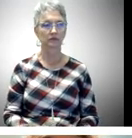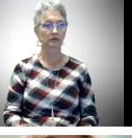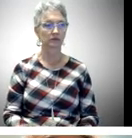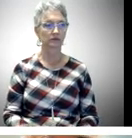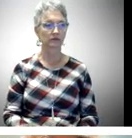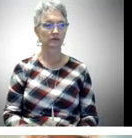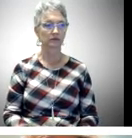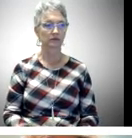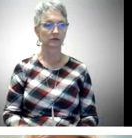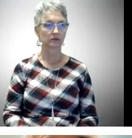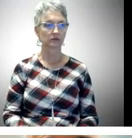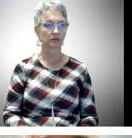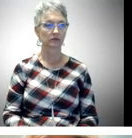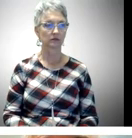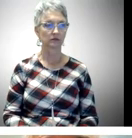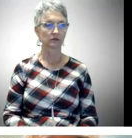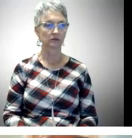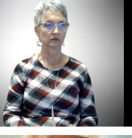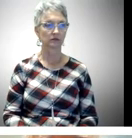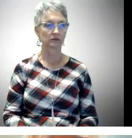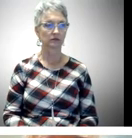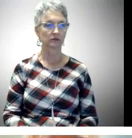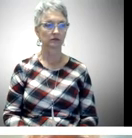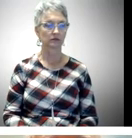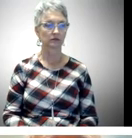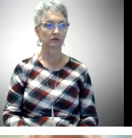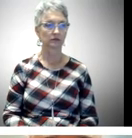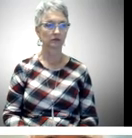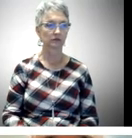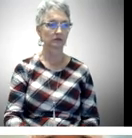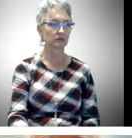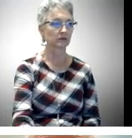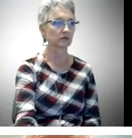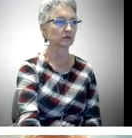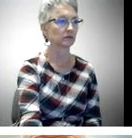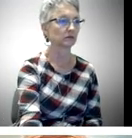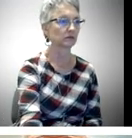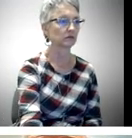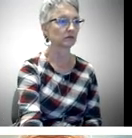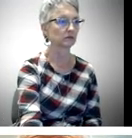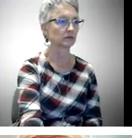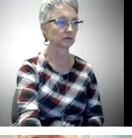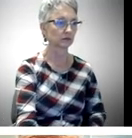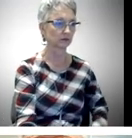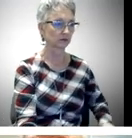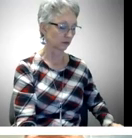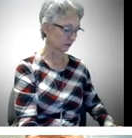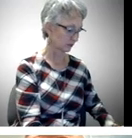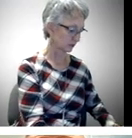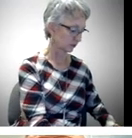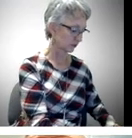it's not voluntary. So the person with a disability has to agree and cannot be coerced or pressured